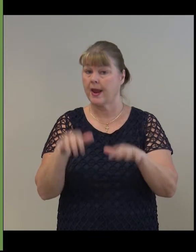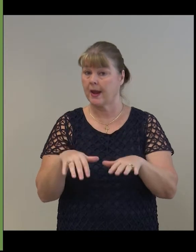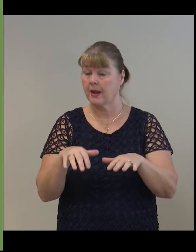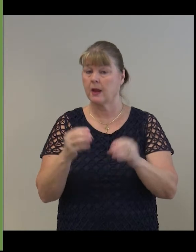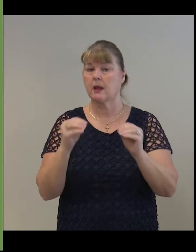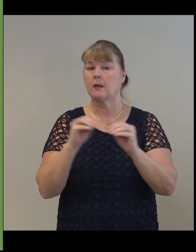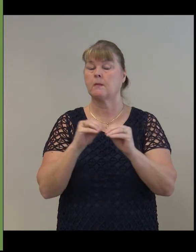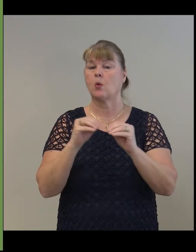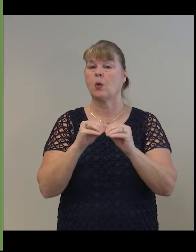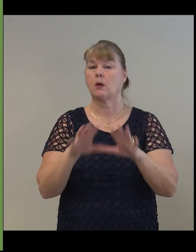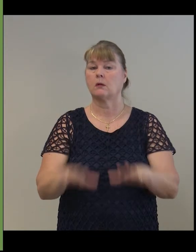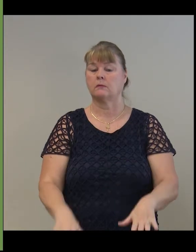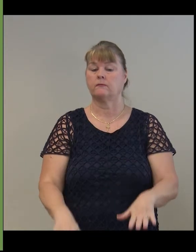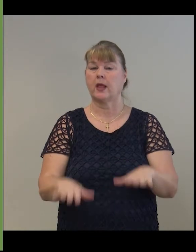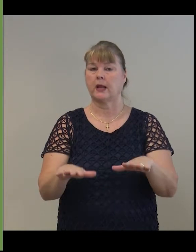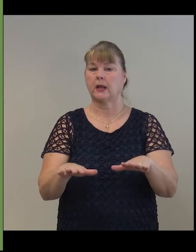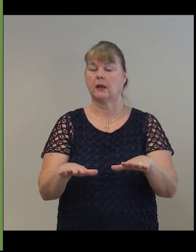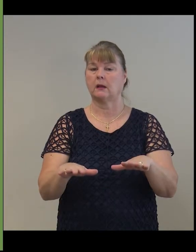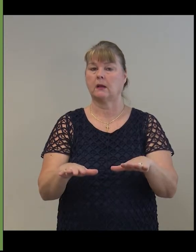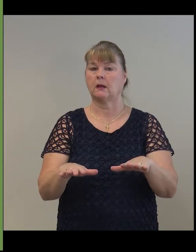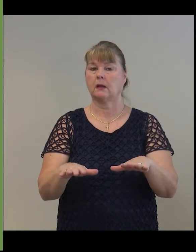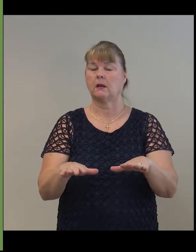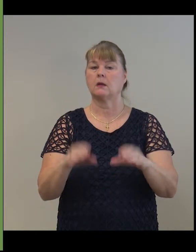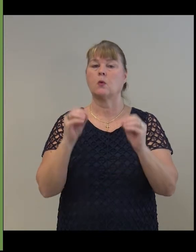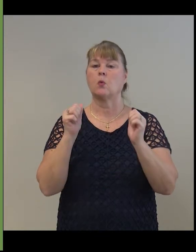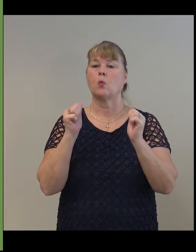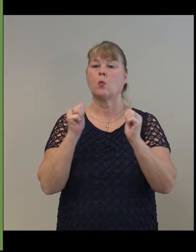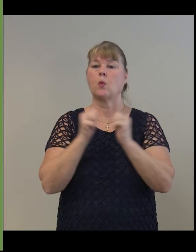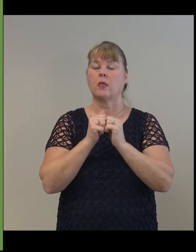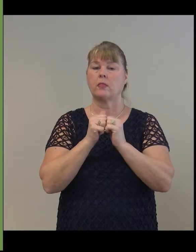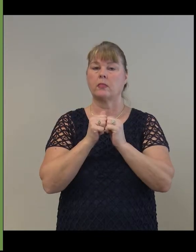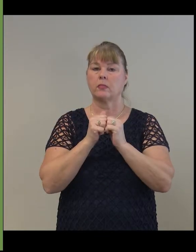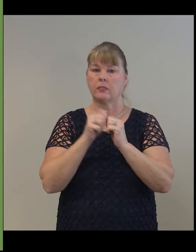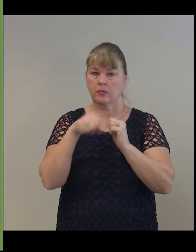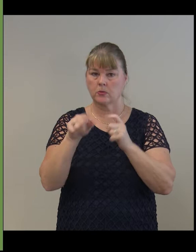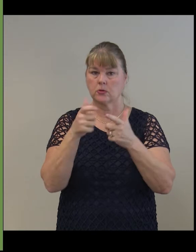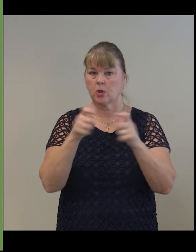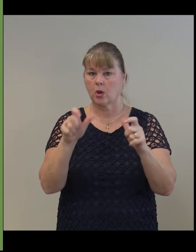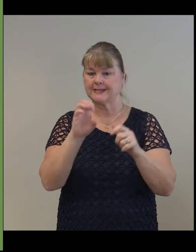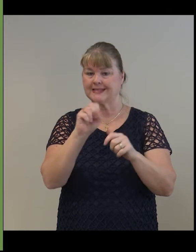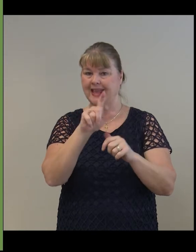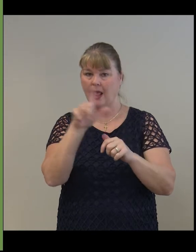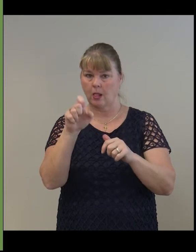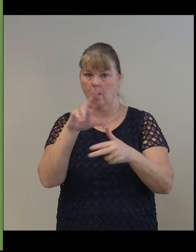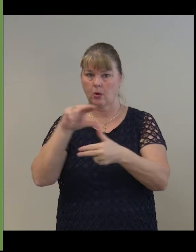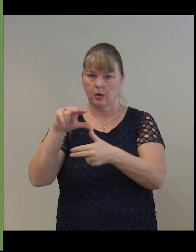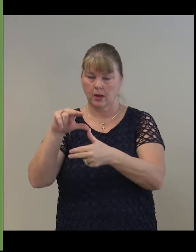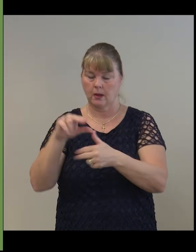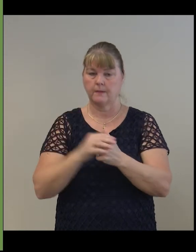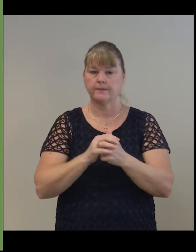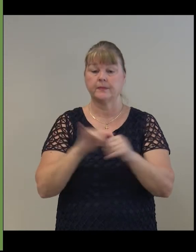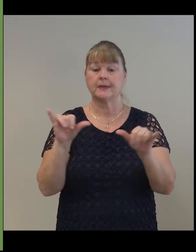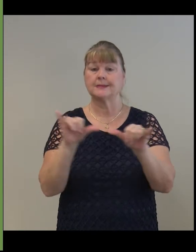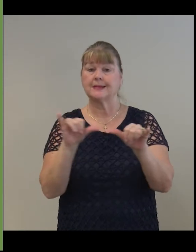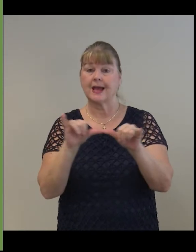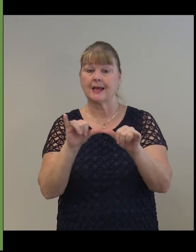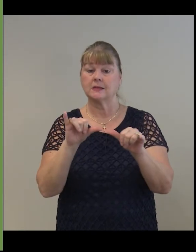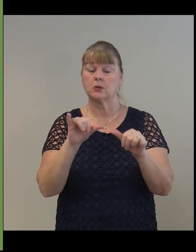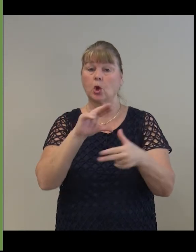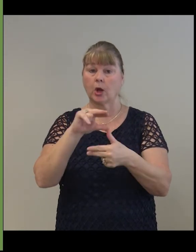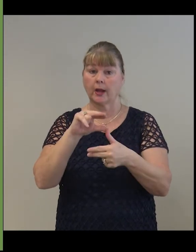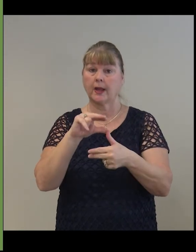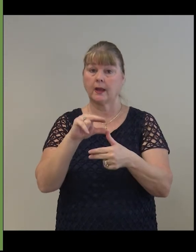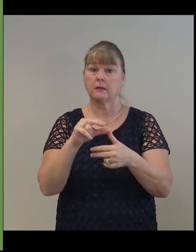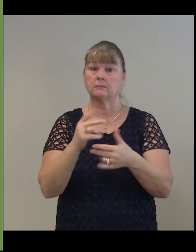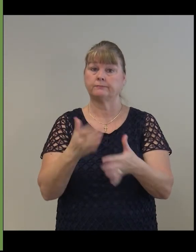those large-scale hurricanes. The size of the hurricane matters, just like the size matters in storm surge.